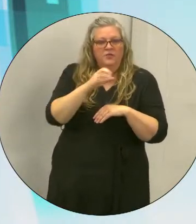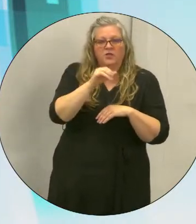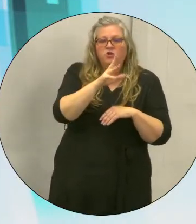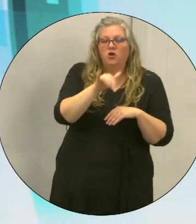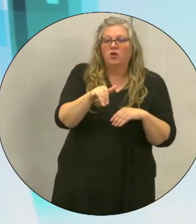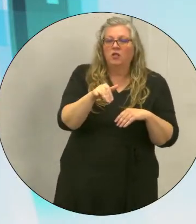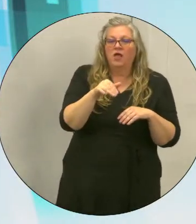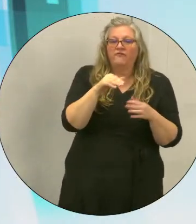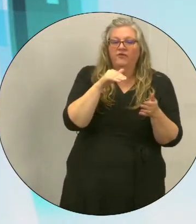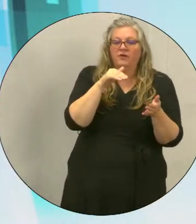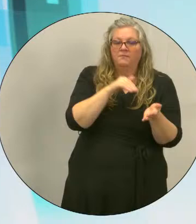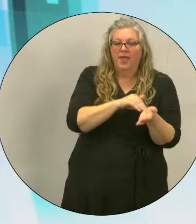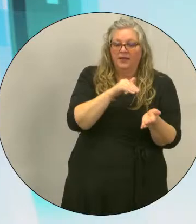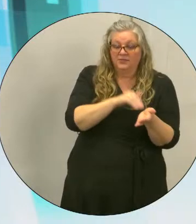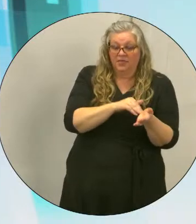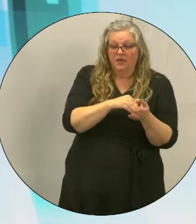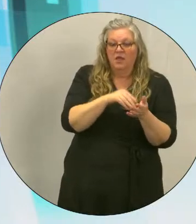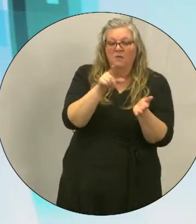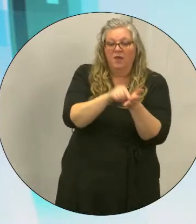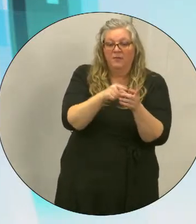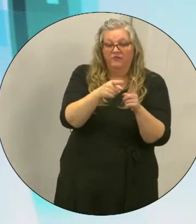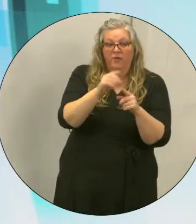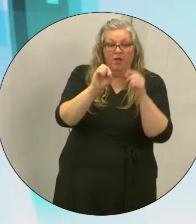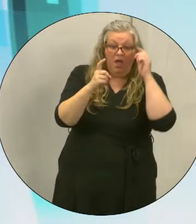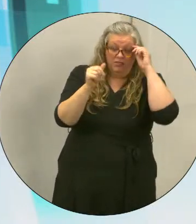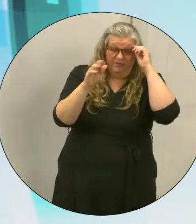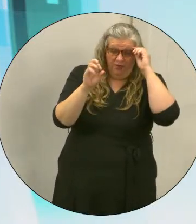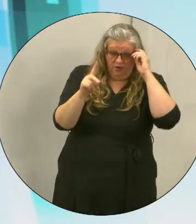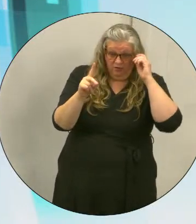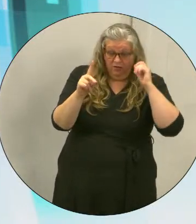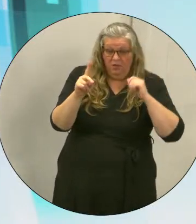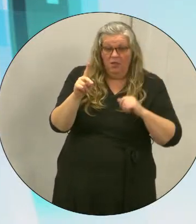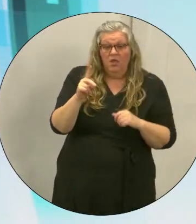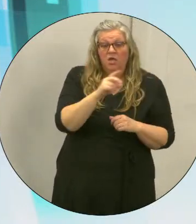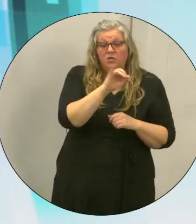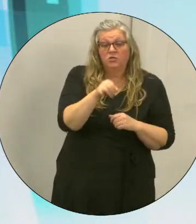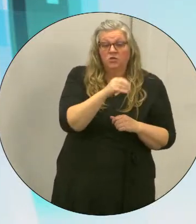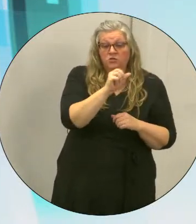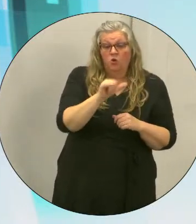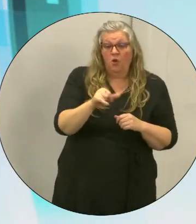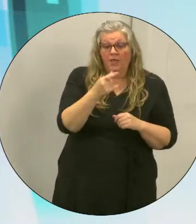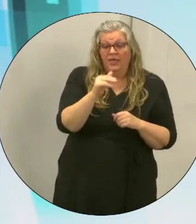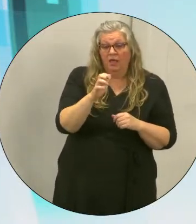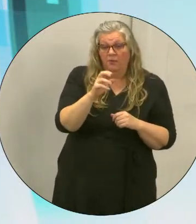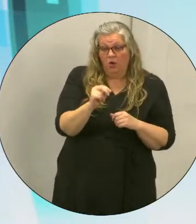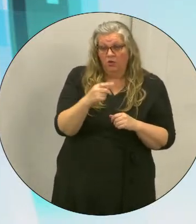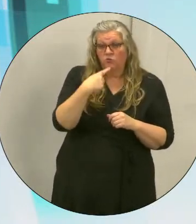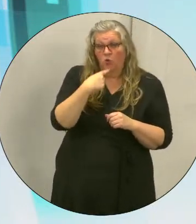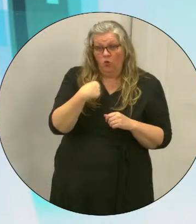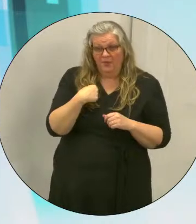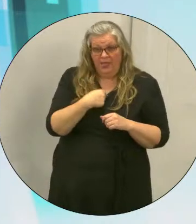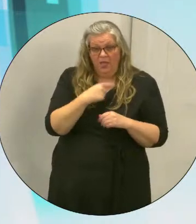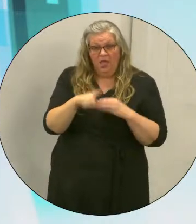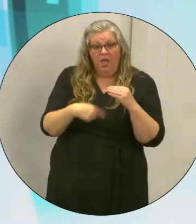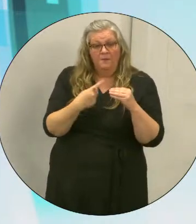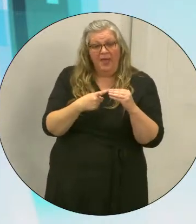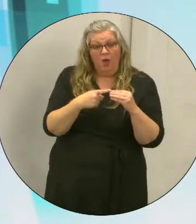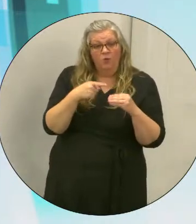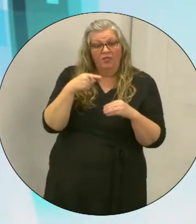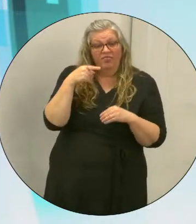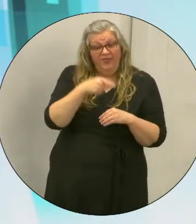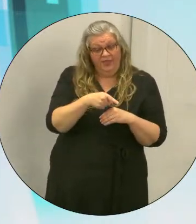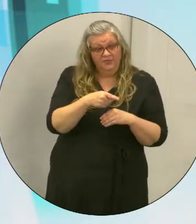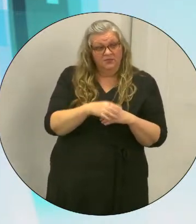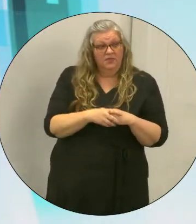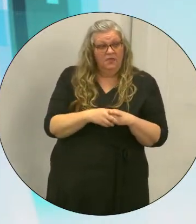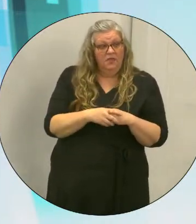study published by Oxford University. I tip my hat to Joey Gilbert for informing us of this news on his Substack account.